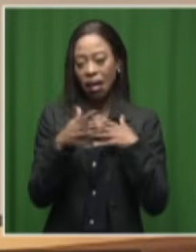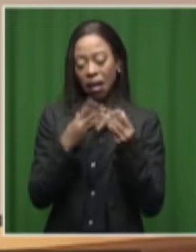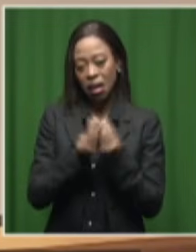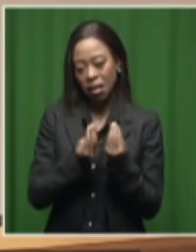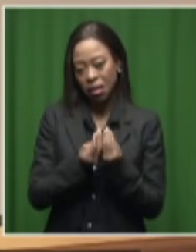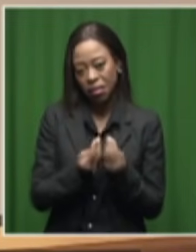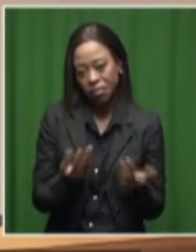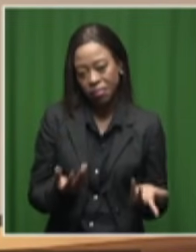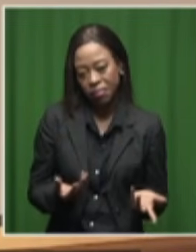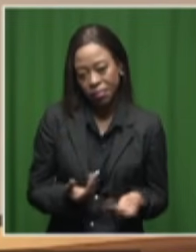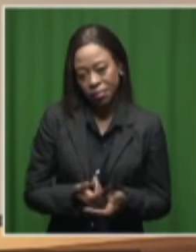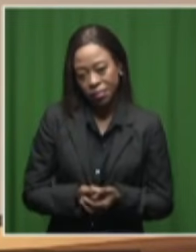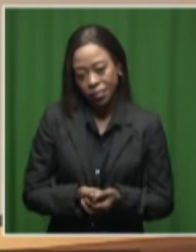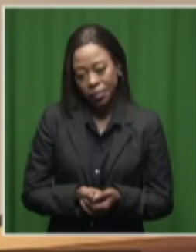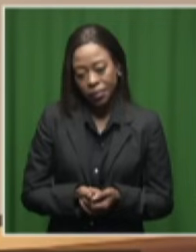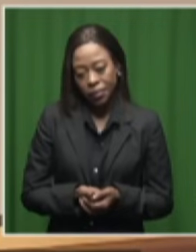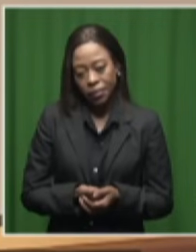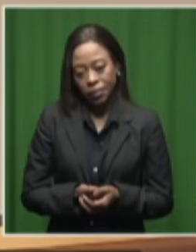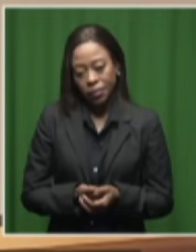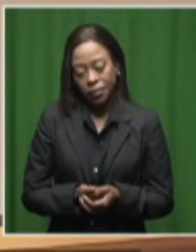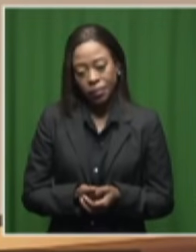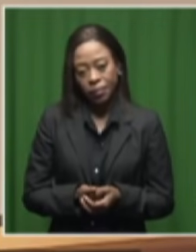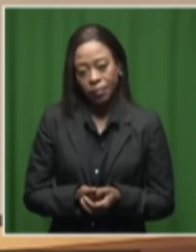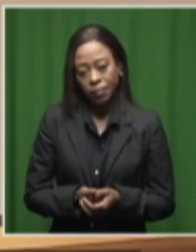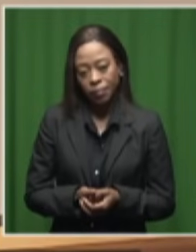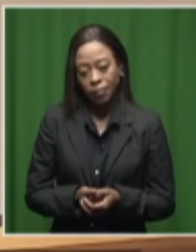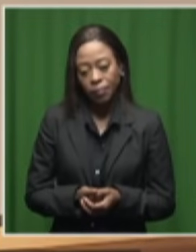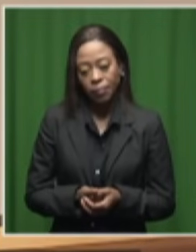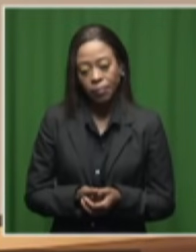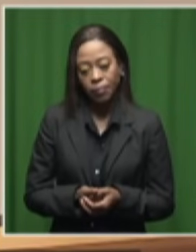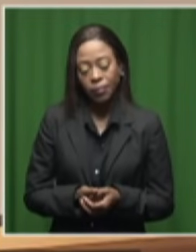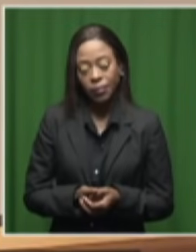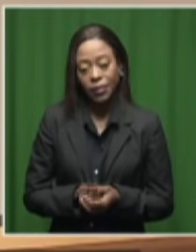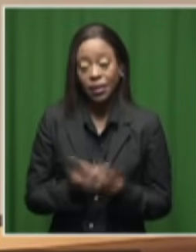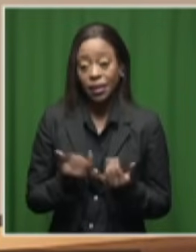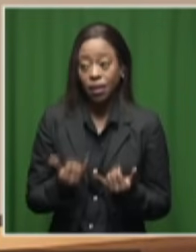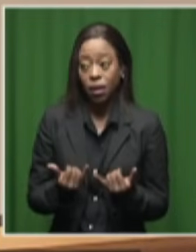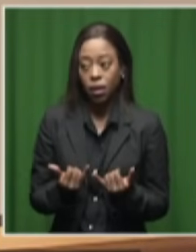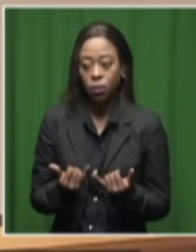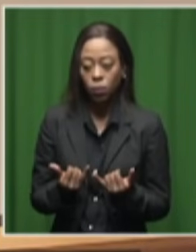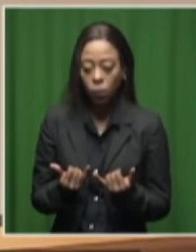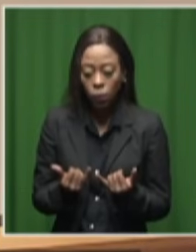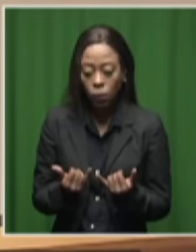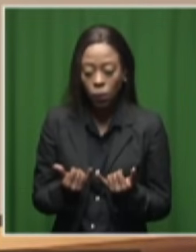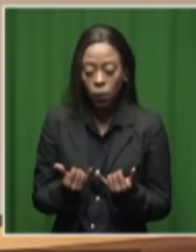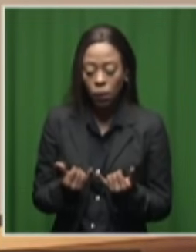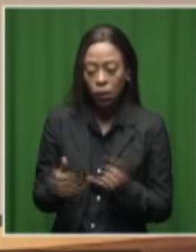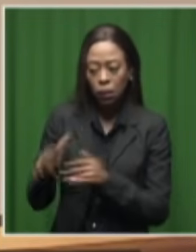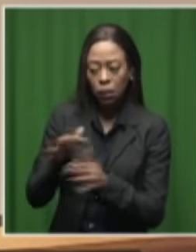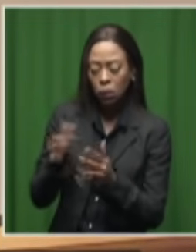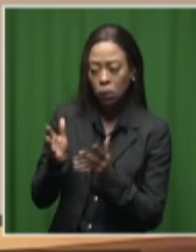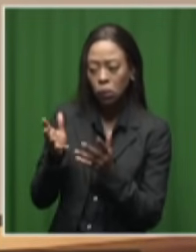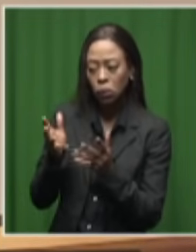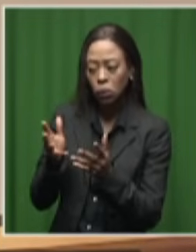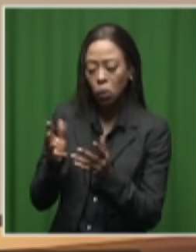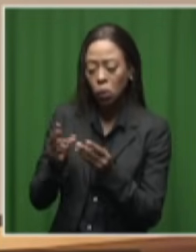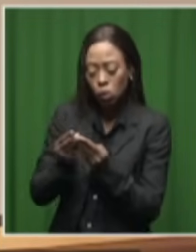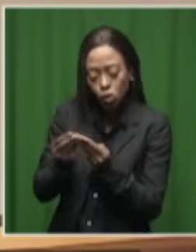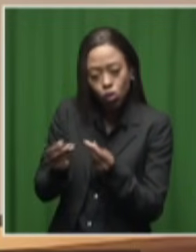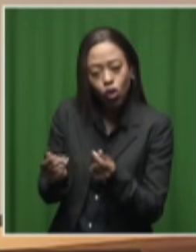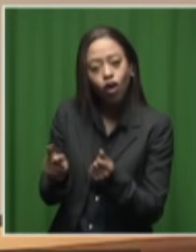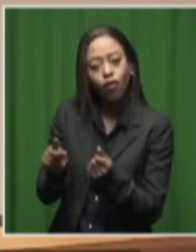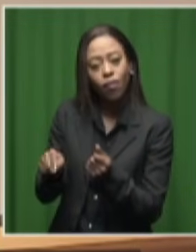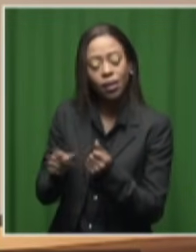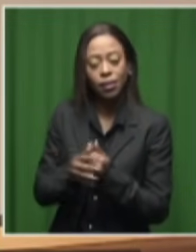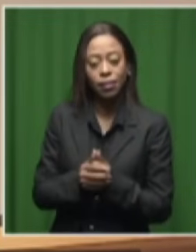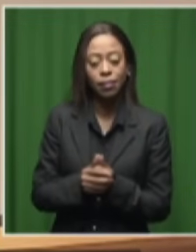growing debt is becoming more and more constrained. And therefore, that needs to be contained. There